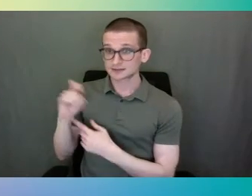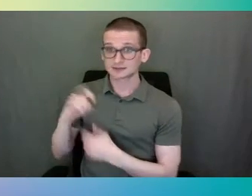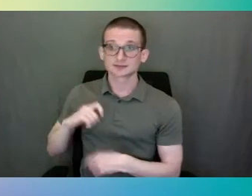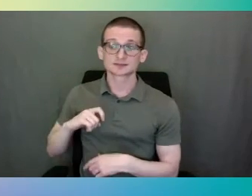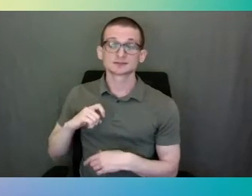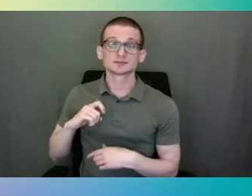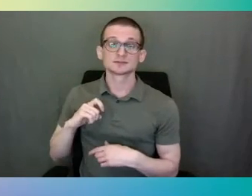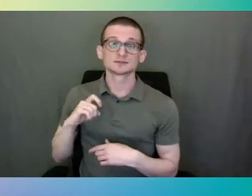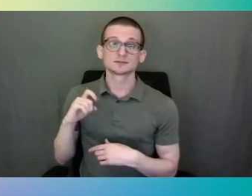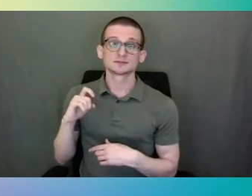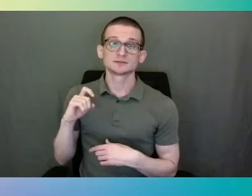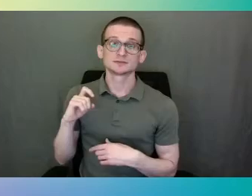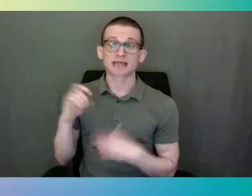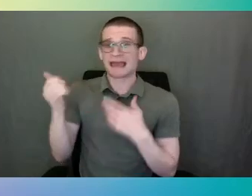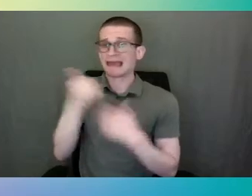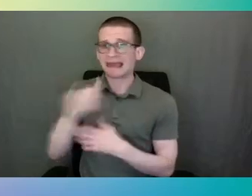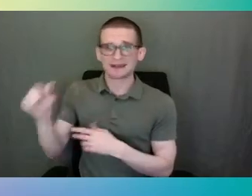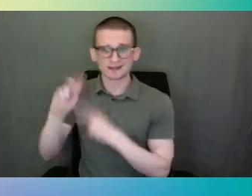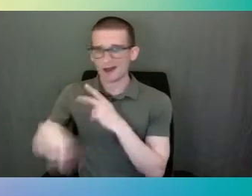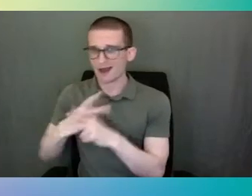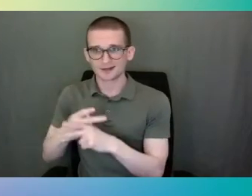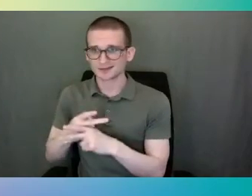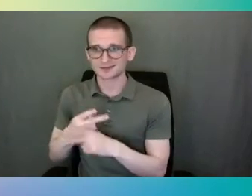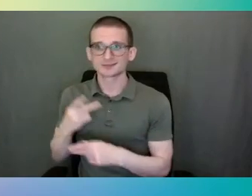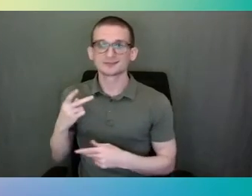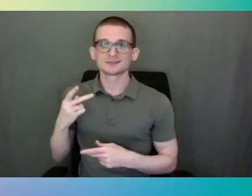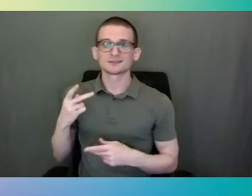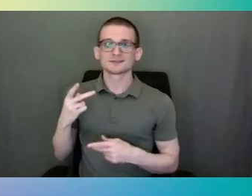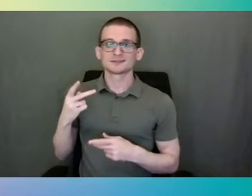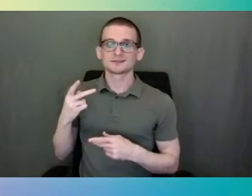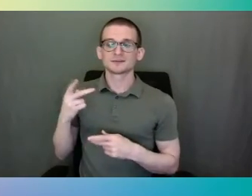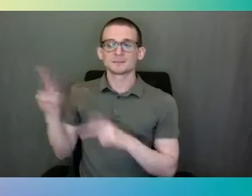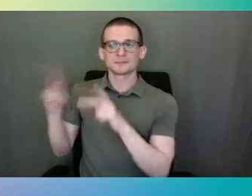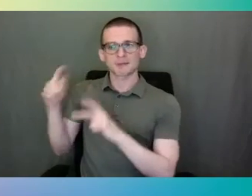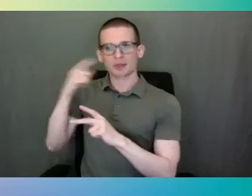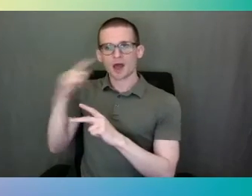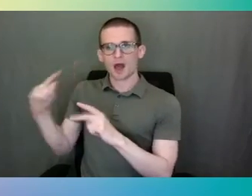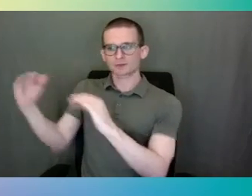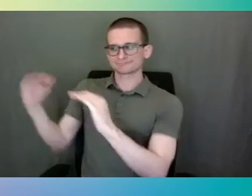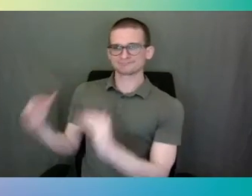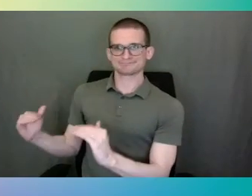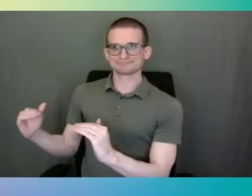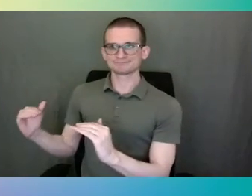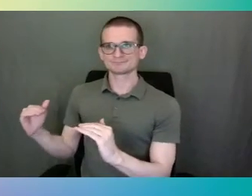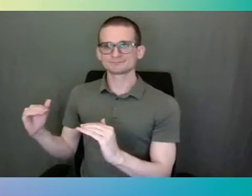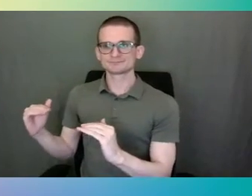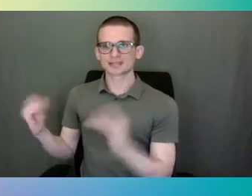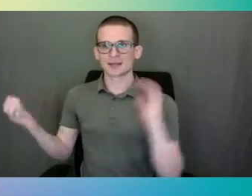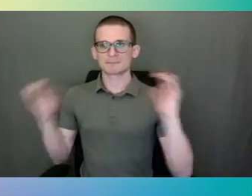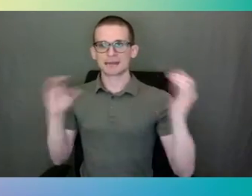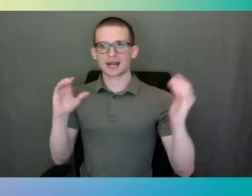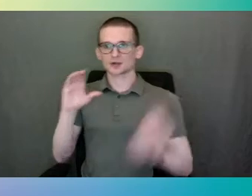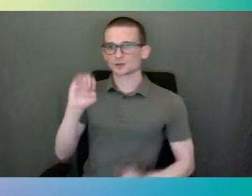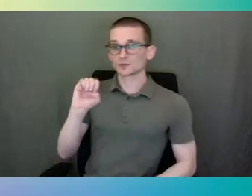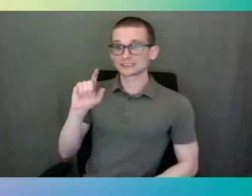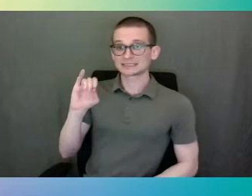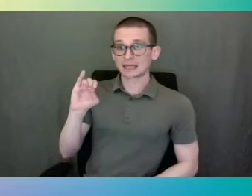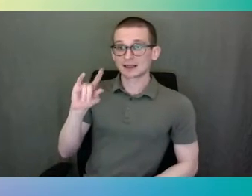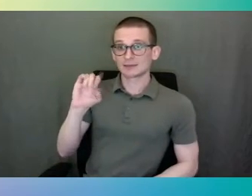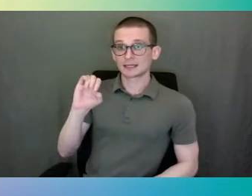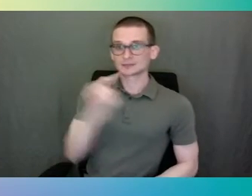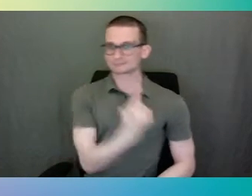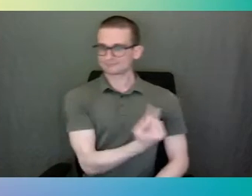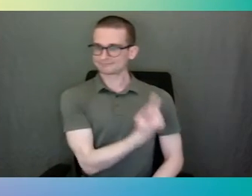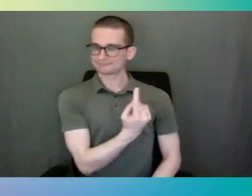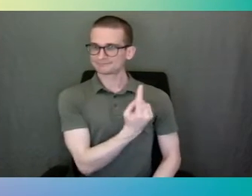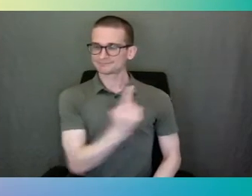even any kind of sex, was at lower value in a marriage than being a celibate. Well, by the third and fourth century,